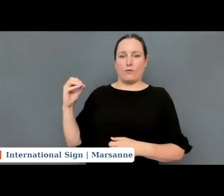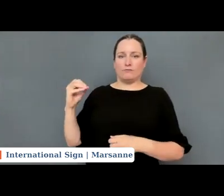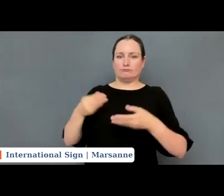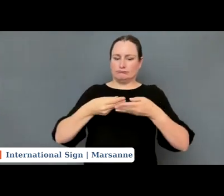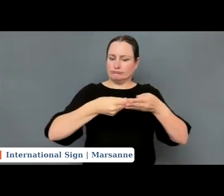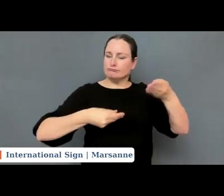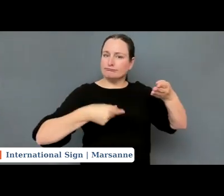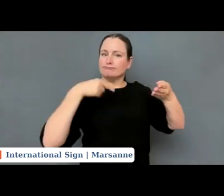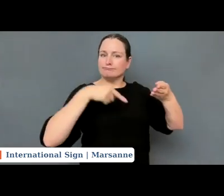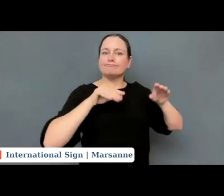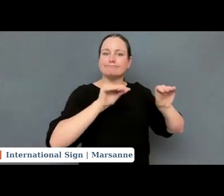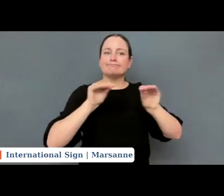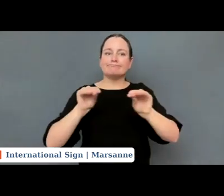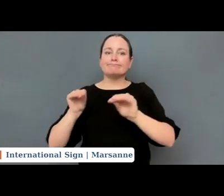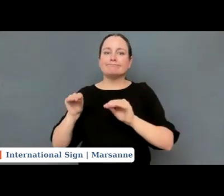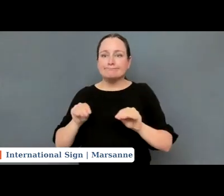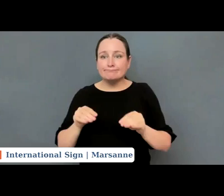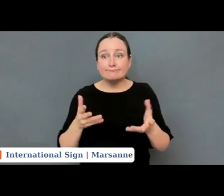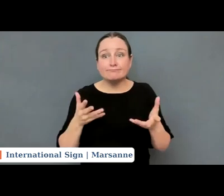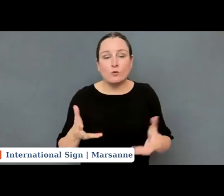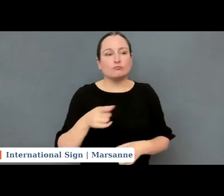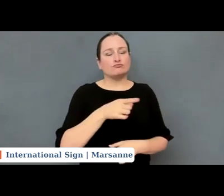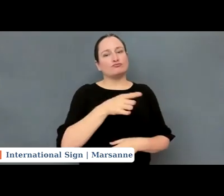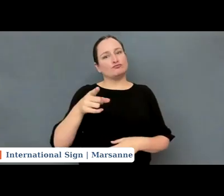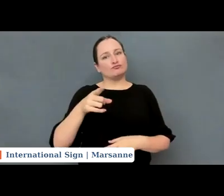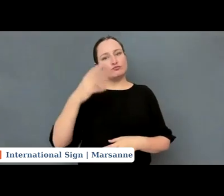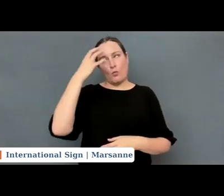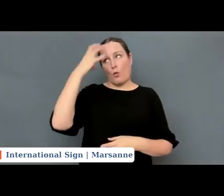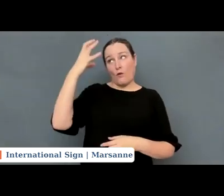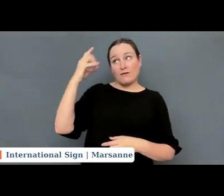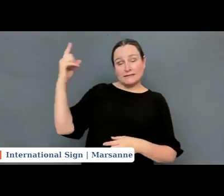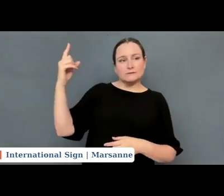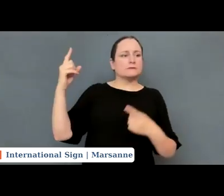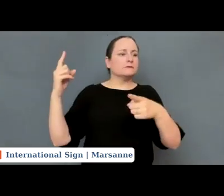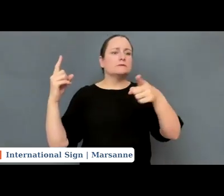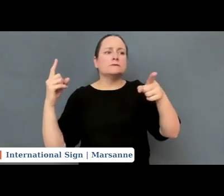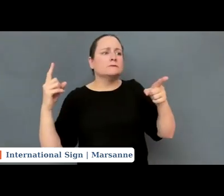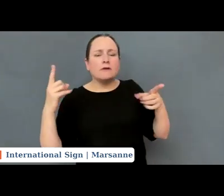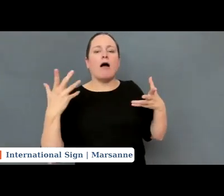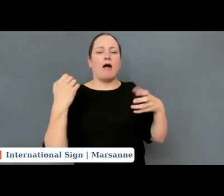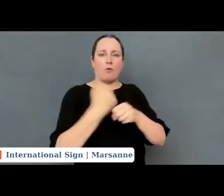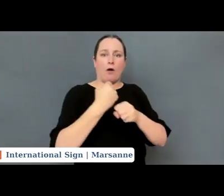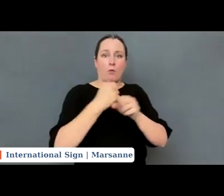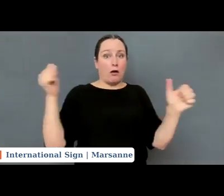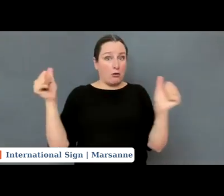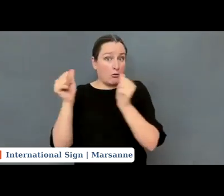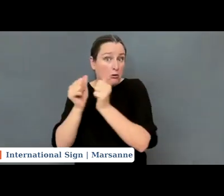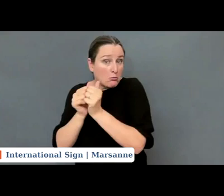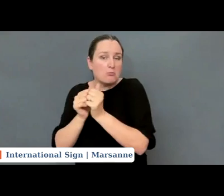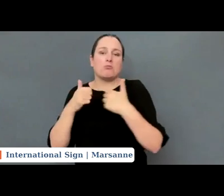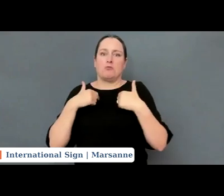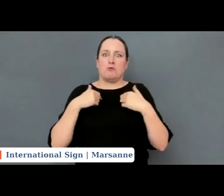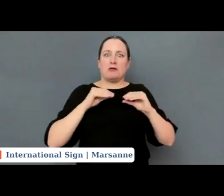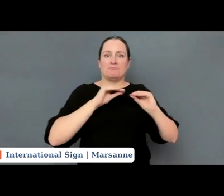government partners working in social protection like ourselves, as well as civil society organizations. So if you are